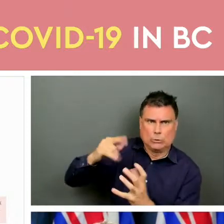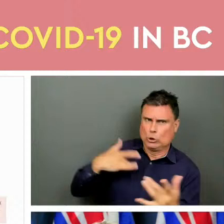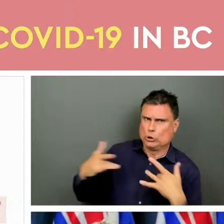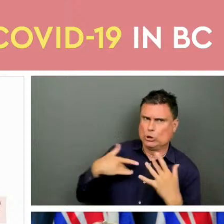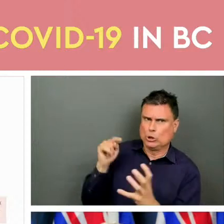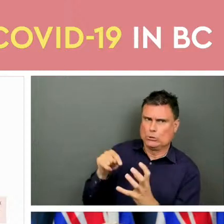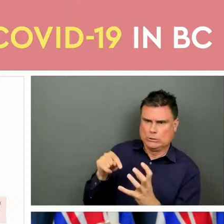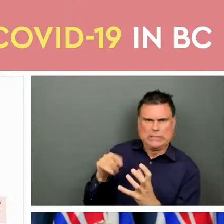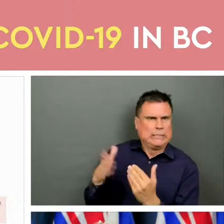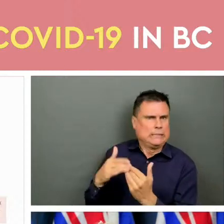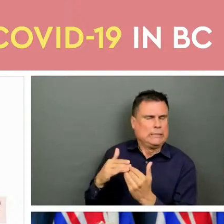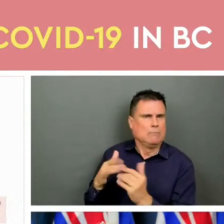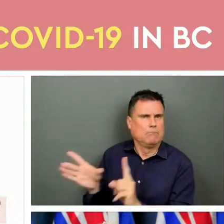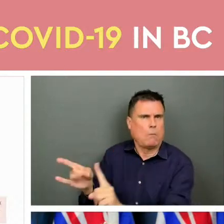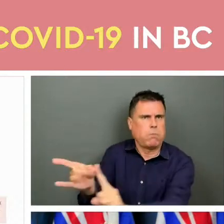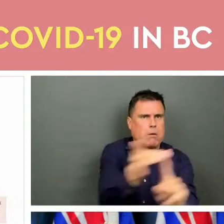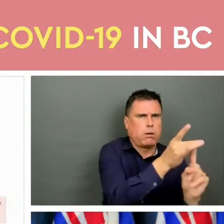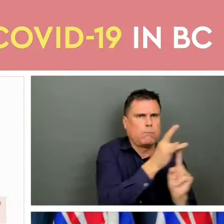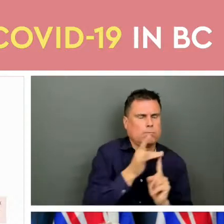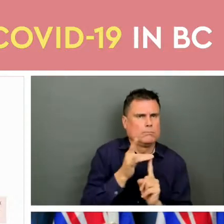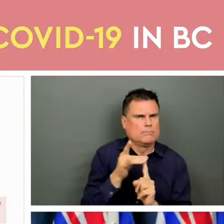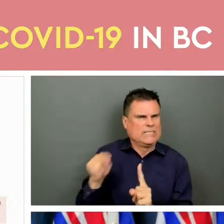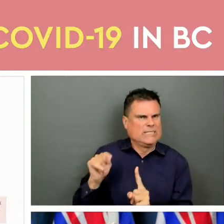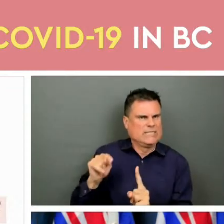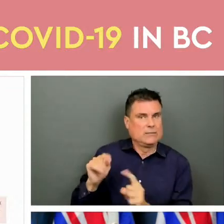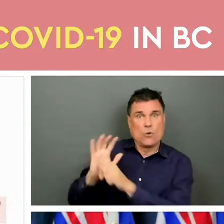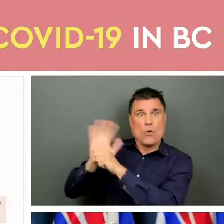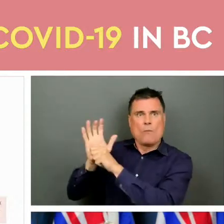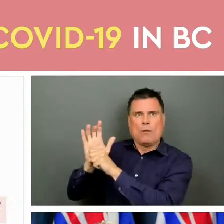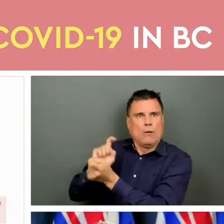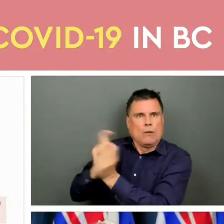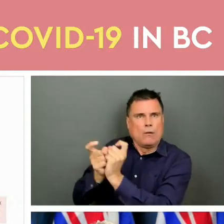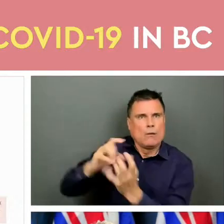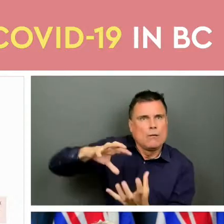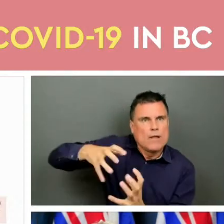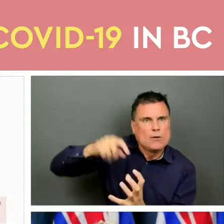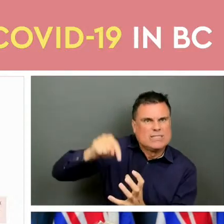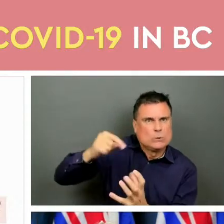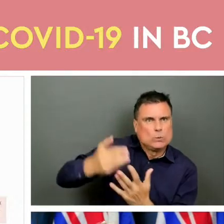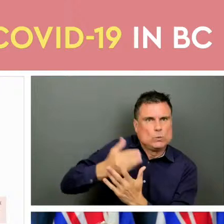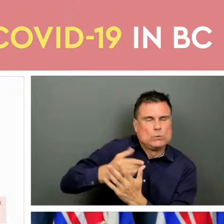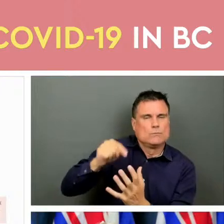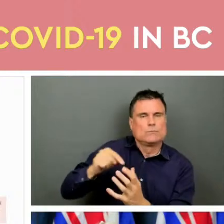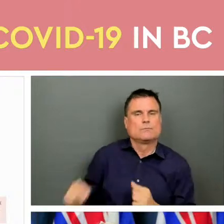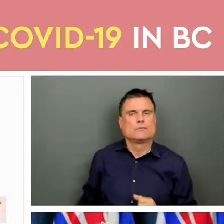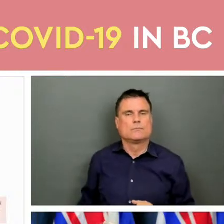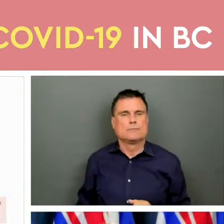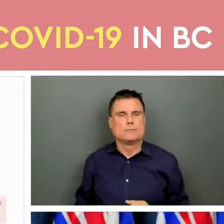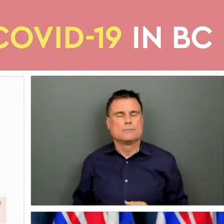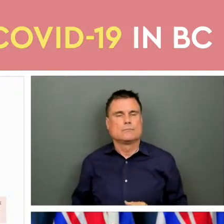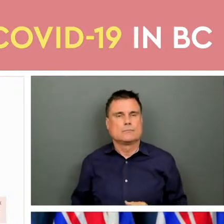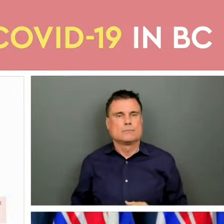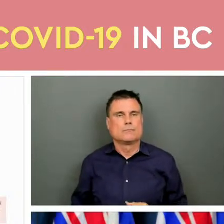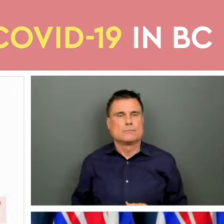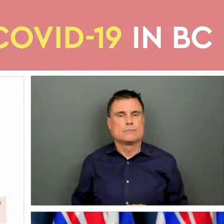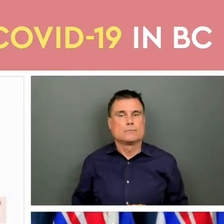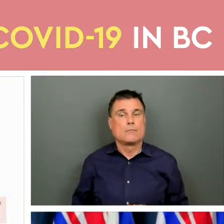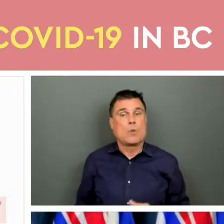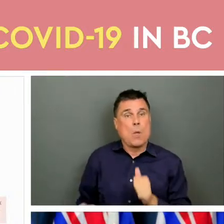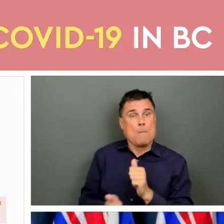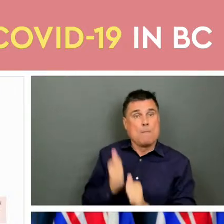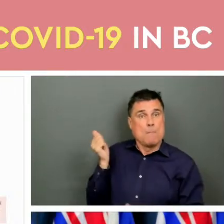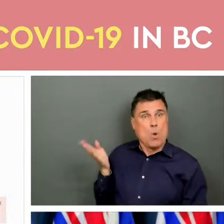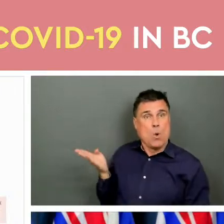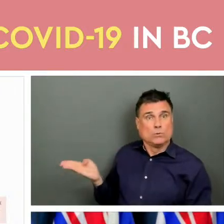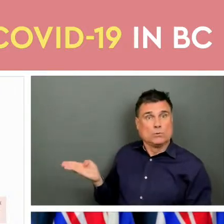transmissibility in most of them at this point have increased ability to transmit between people, making it that much more